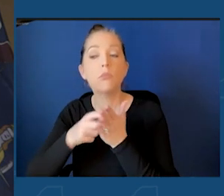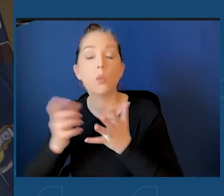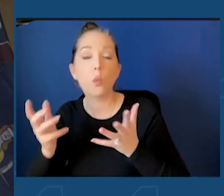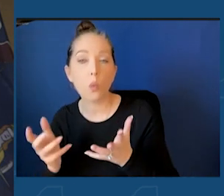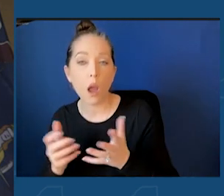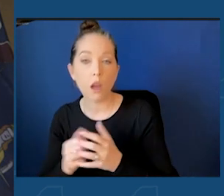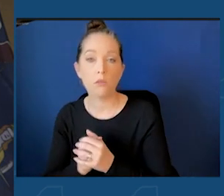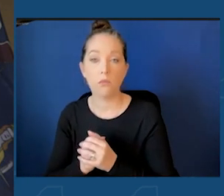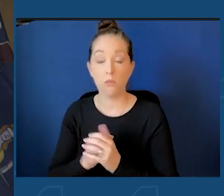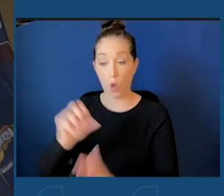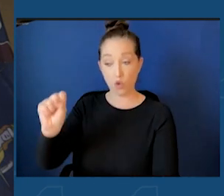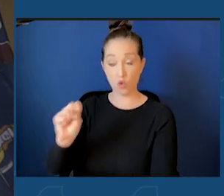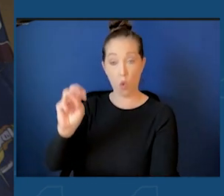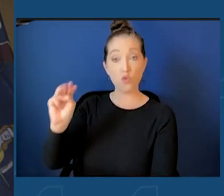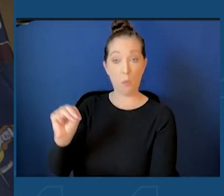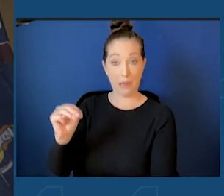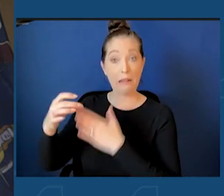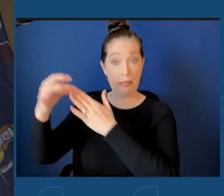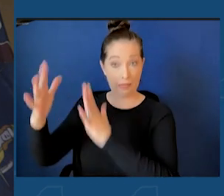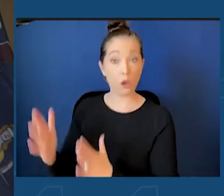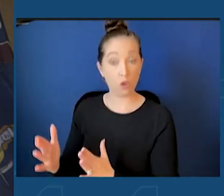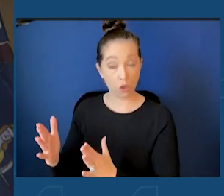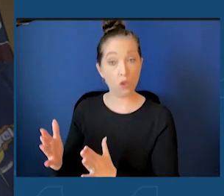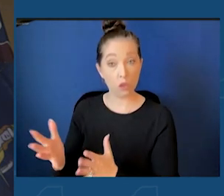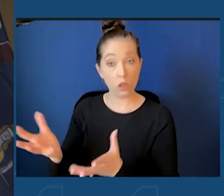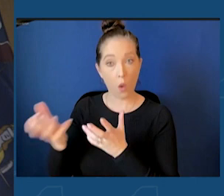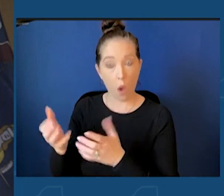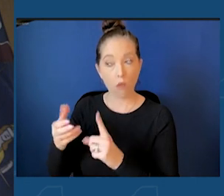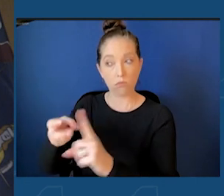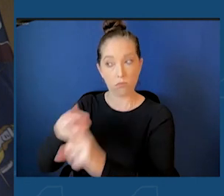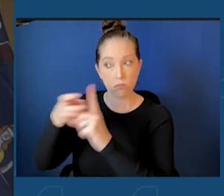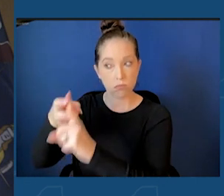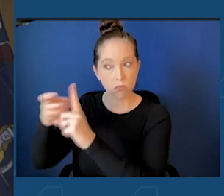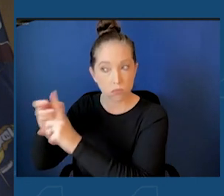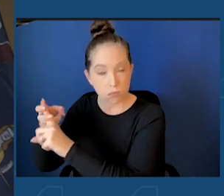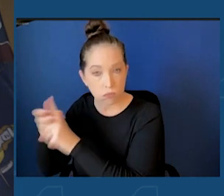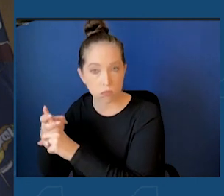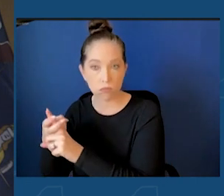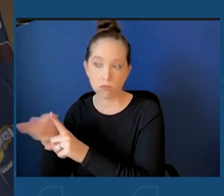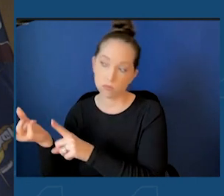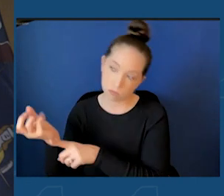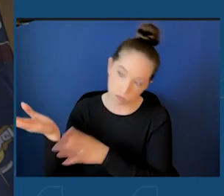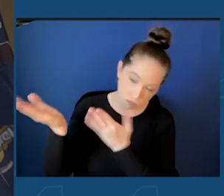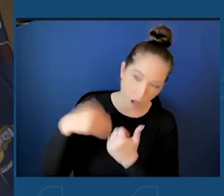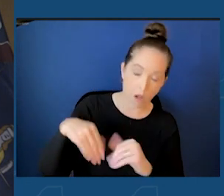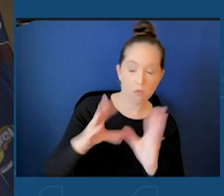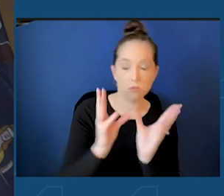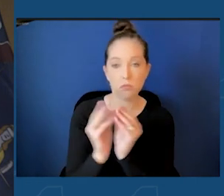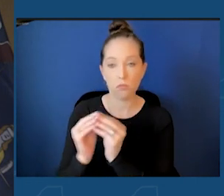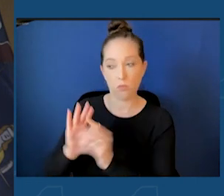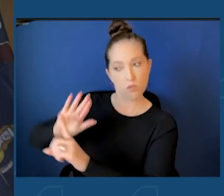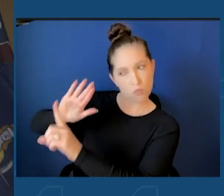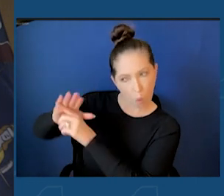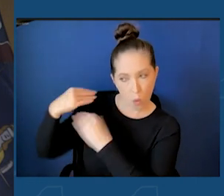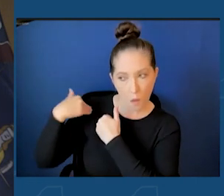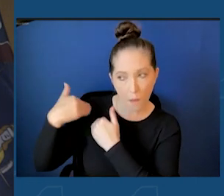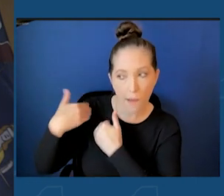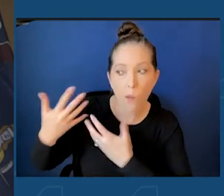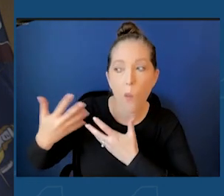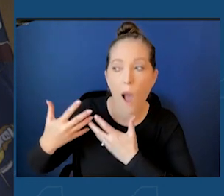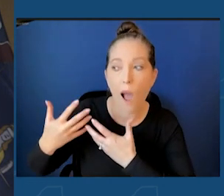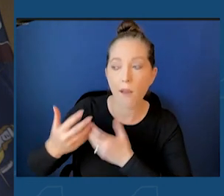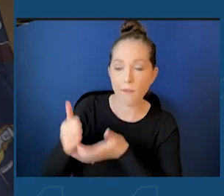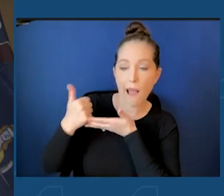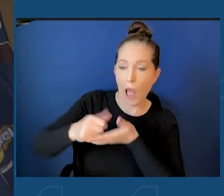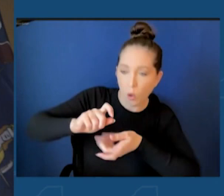media platforms leaders, people in this space who we can convey to them their responsibility to help change the whole dynamic and what their